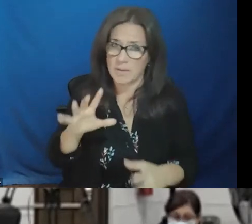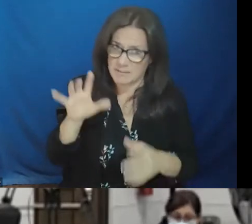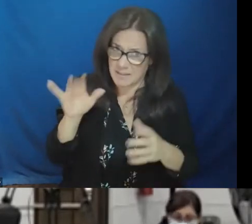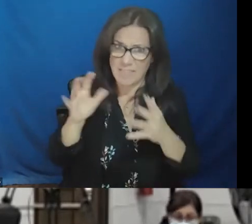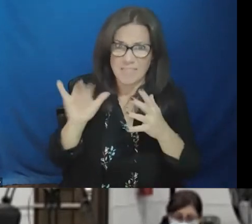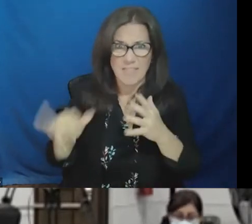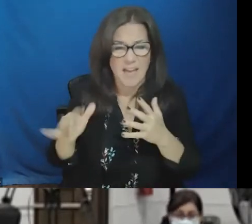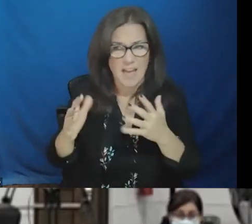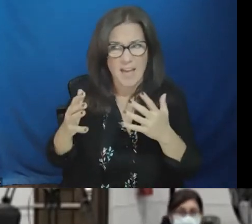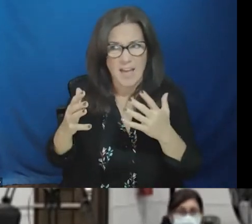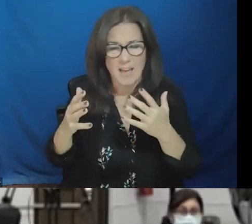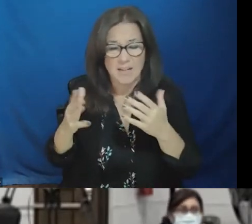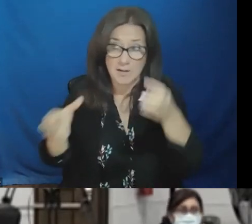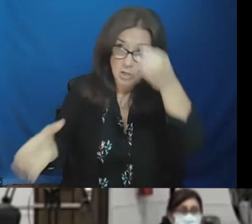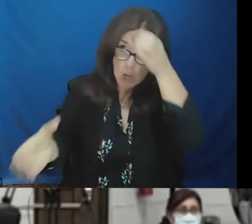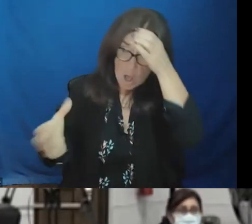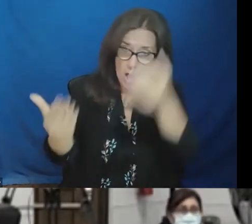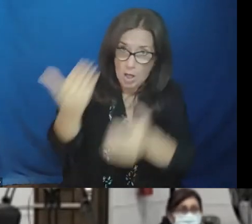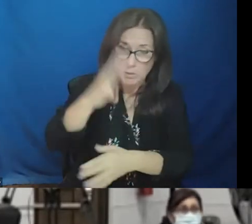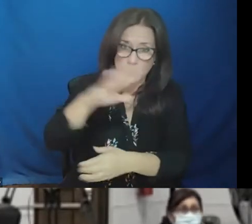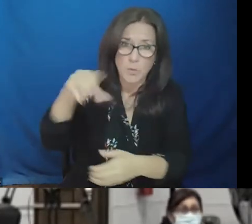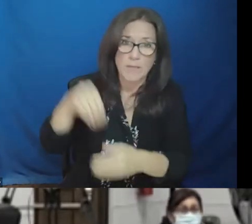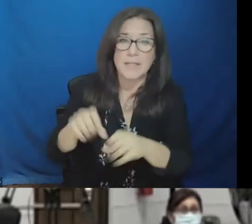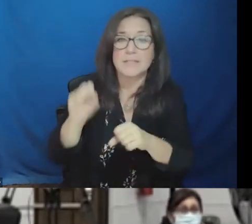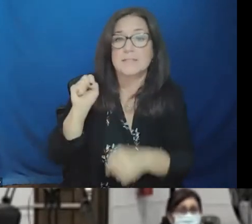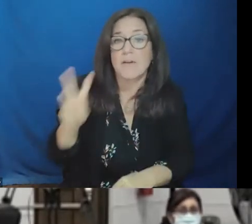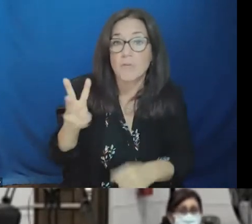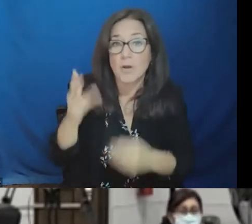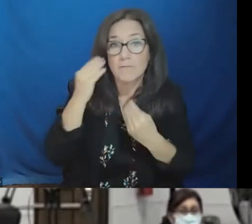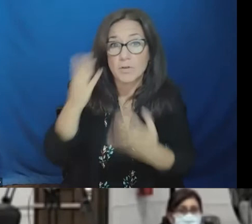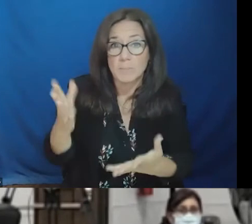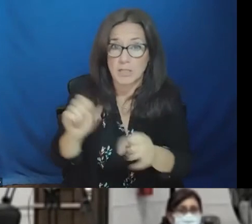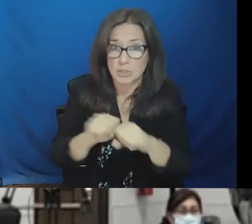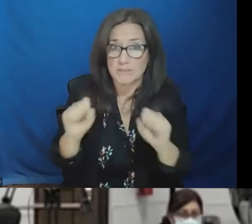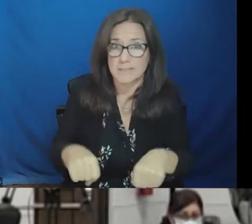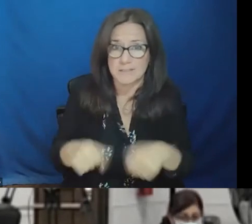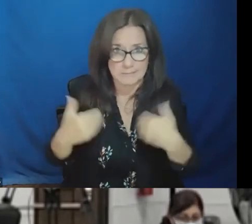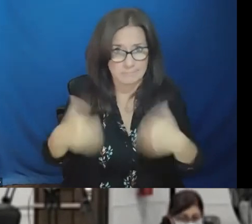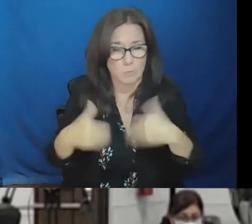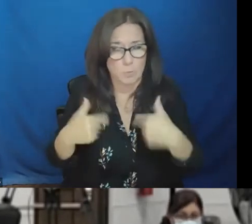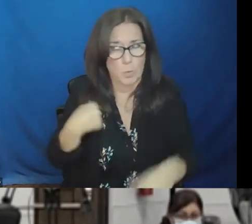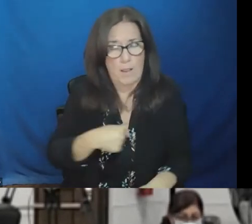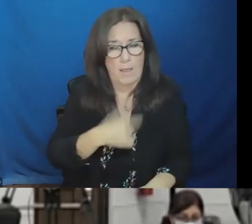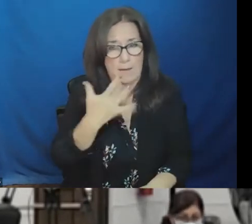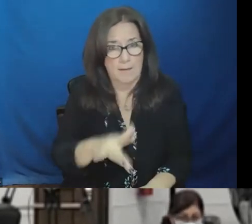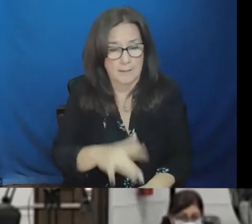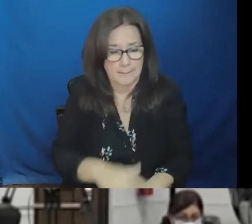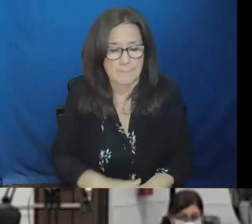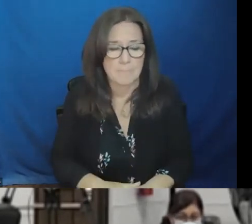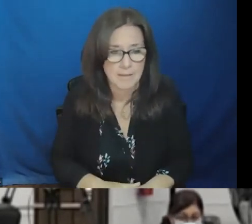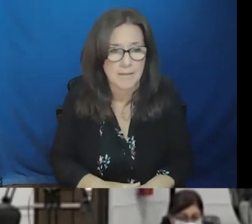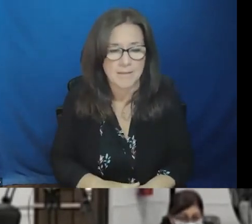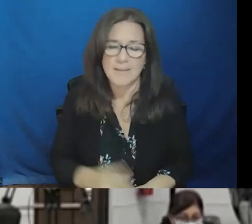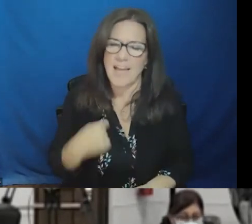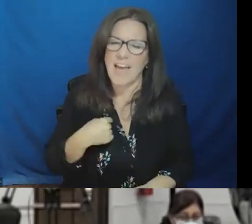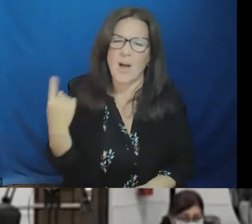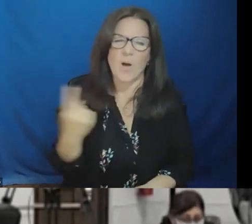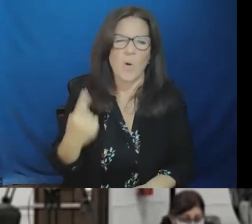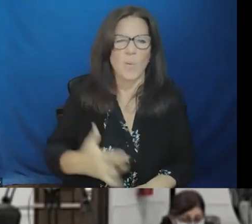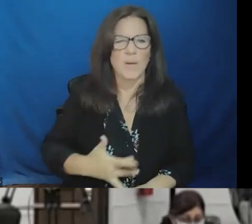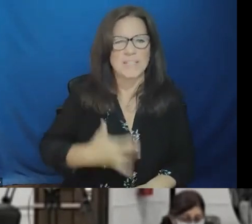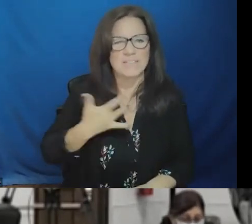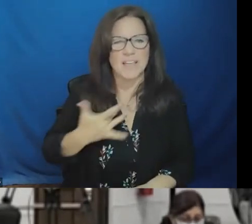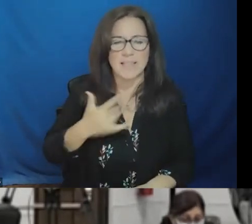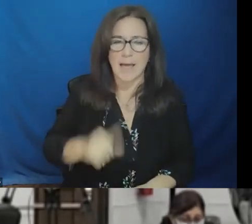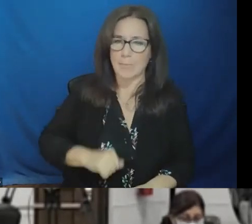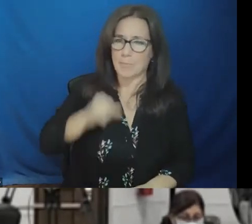and we're again lucky to have them. And of course, as a superintendent, it always gives me pride, just like Dr. Wagenek, who's a graduate of